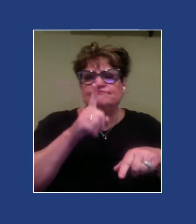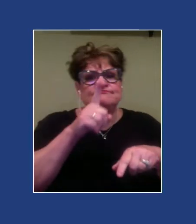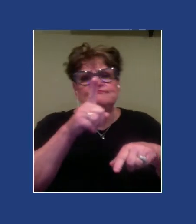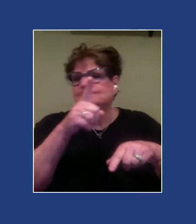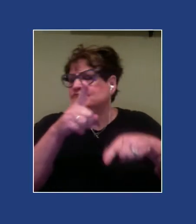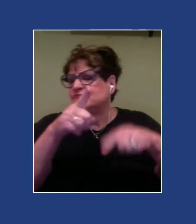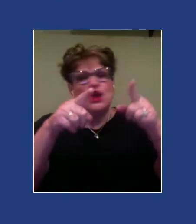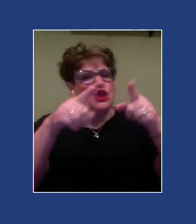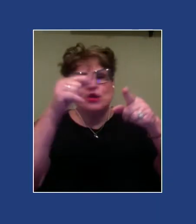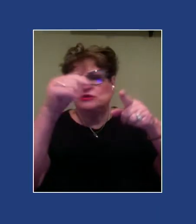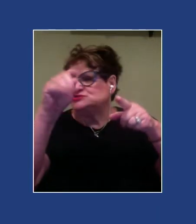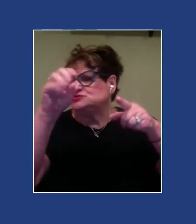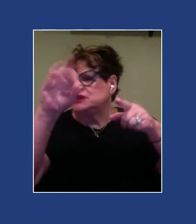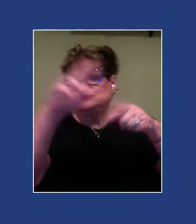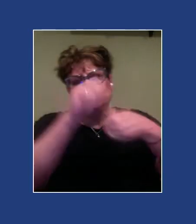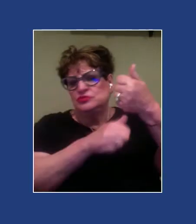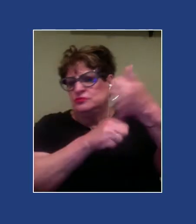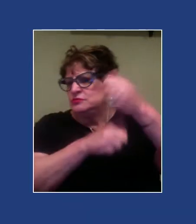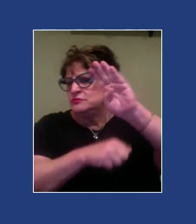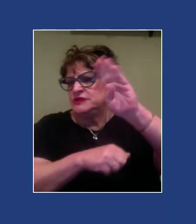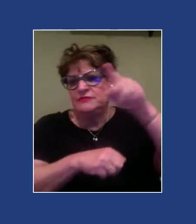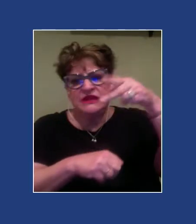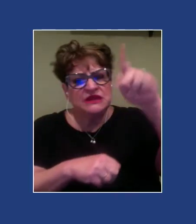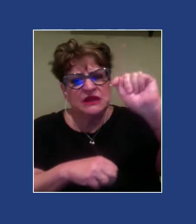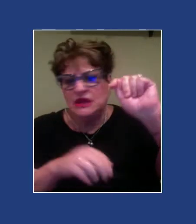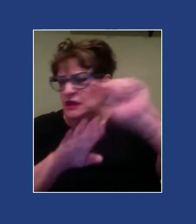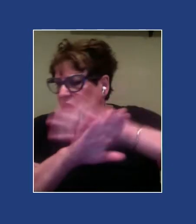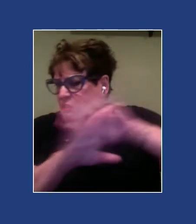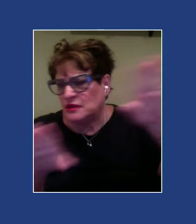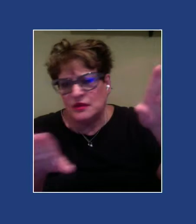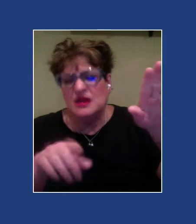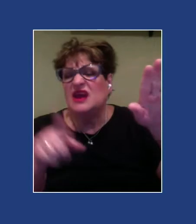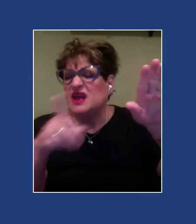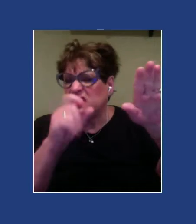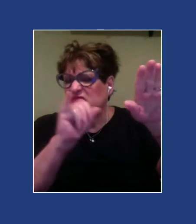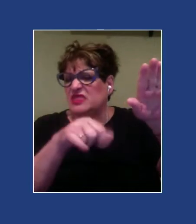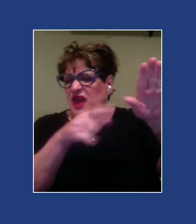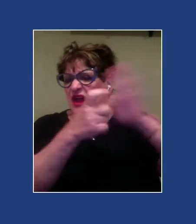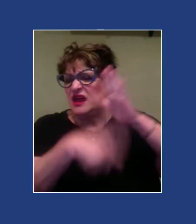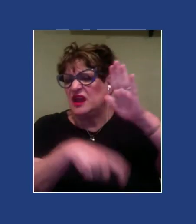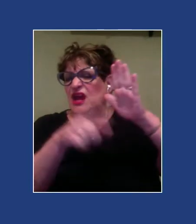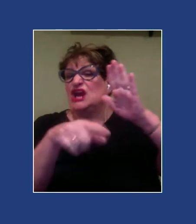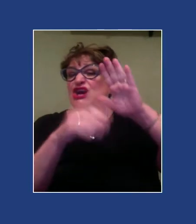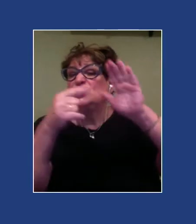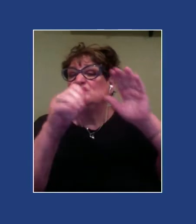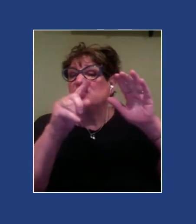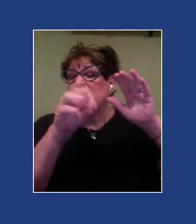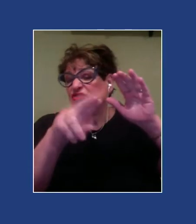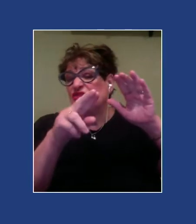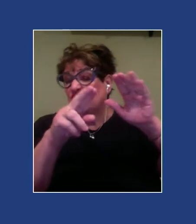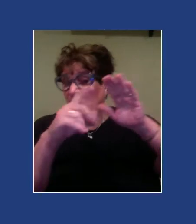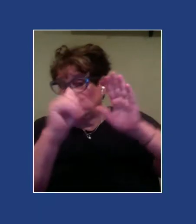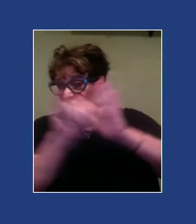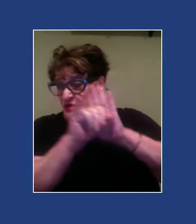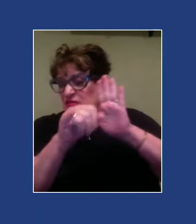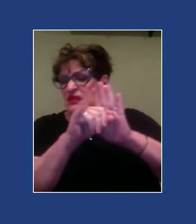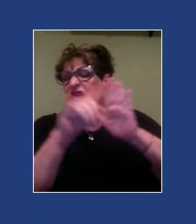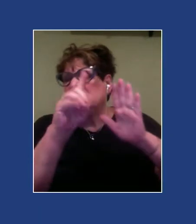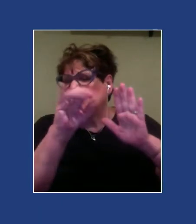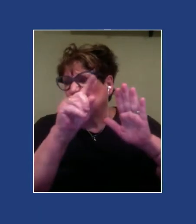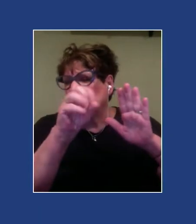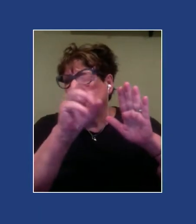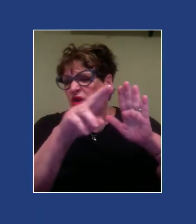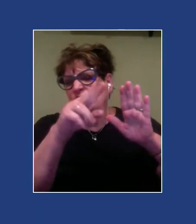personality disorder diagnosis, this version of the DSM used the terminology of gender identity disorder and disturbance as